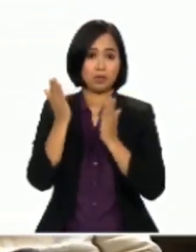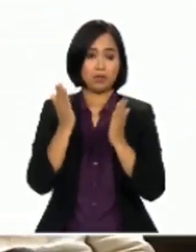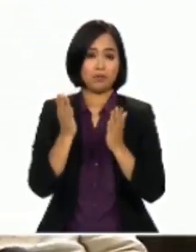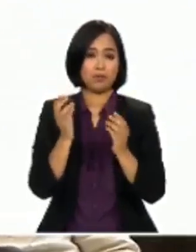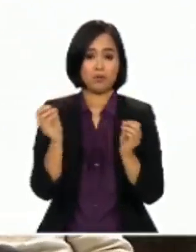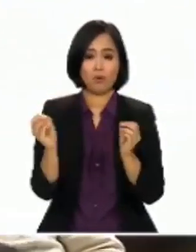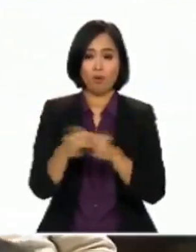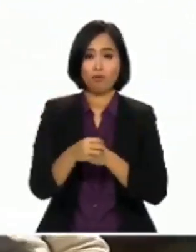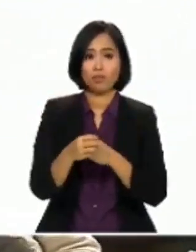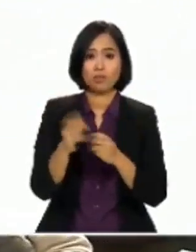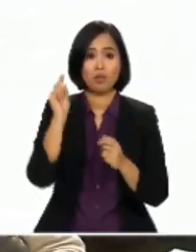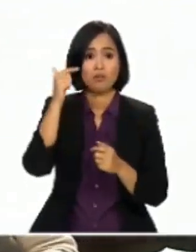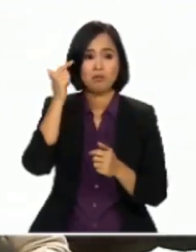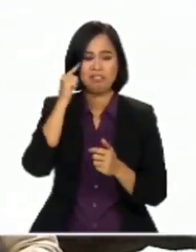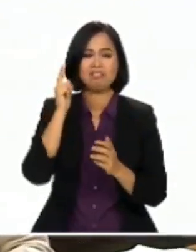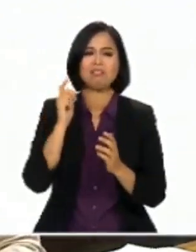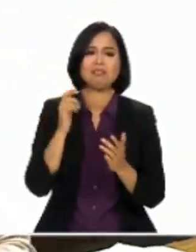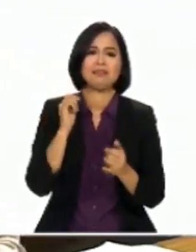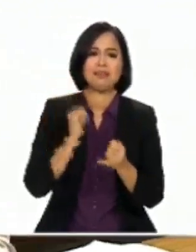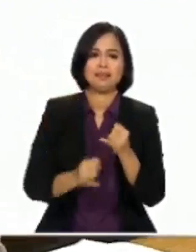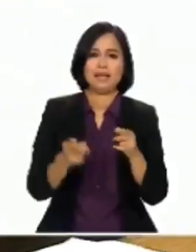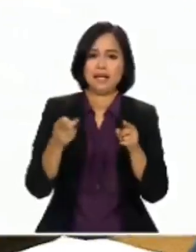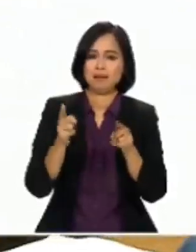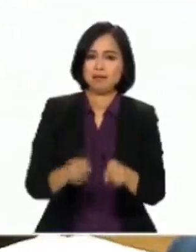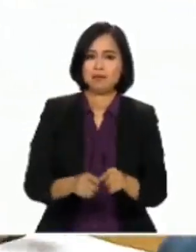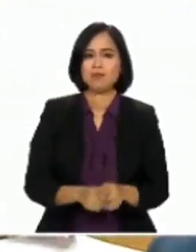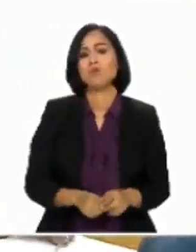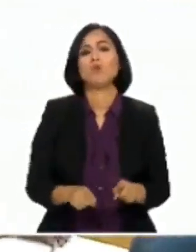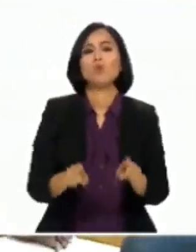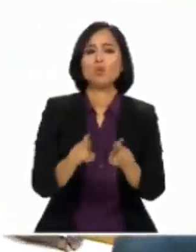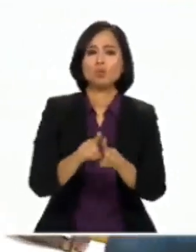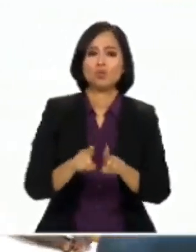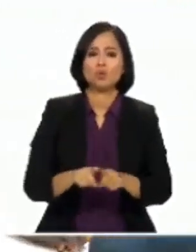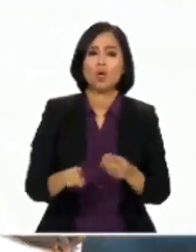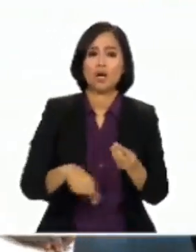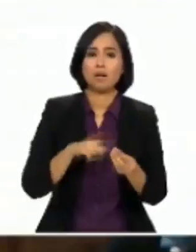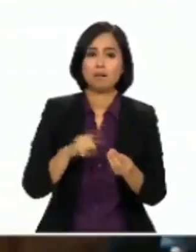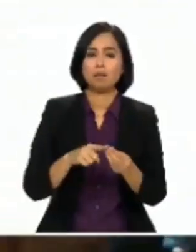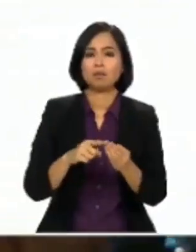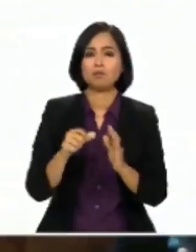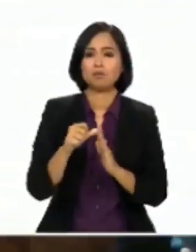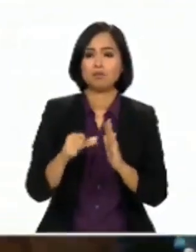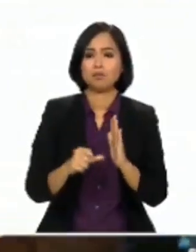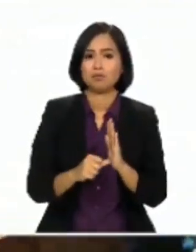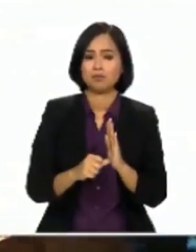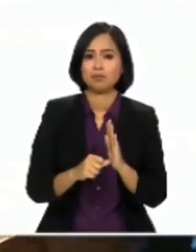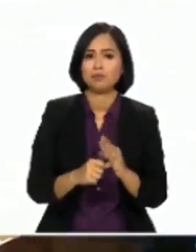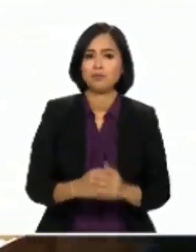has evolved to soften the wickedness of the criminal act. For the boys,